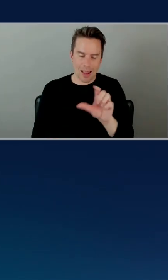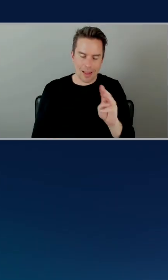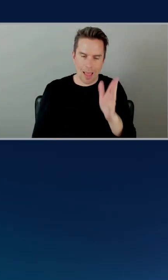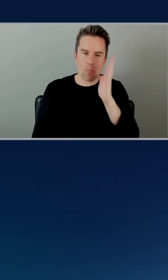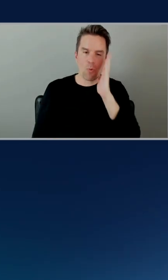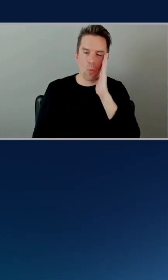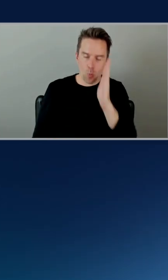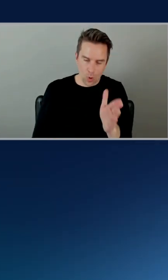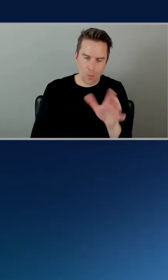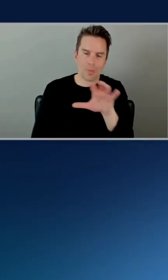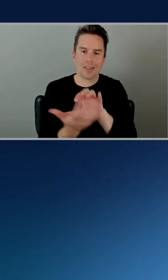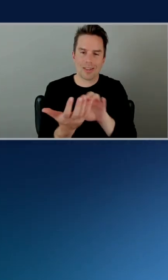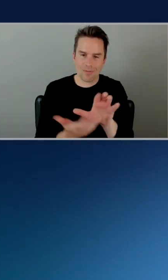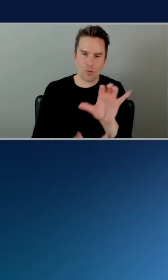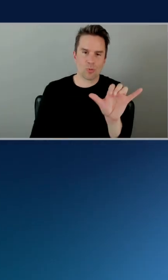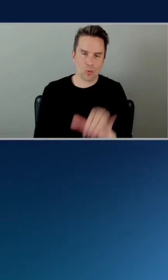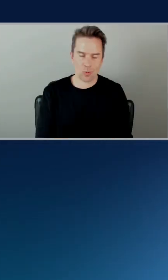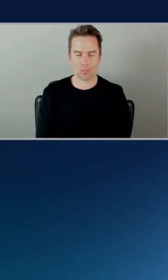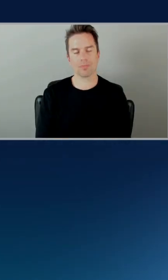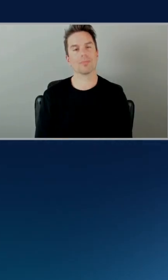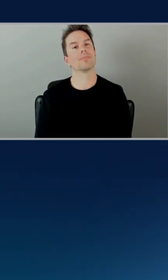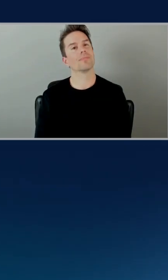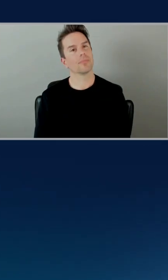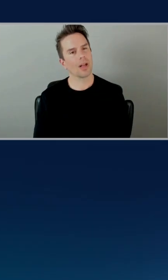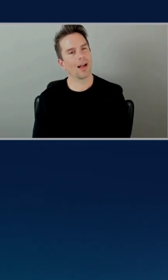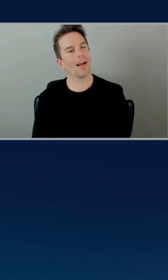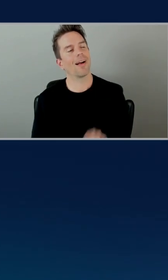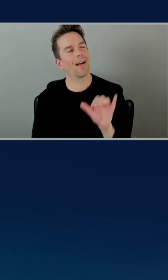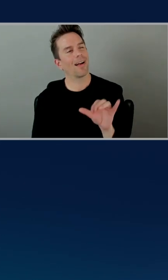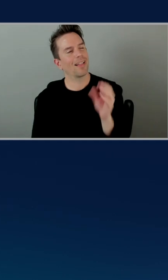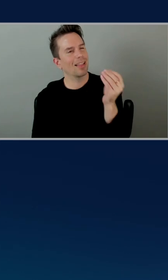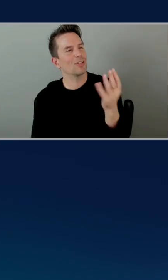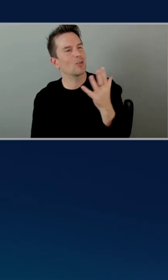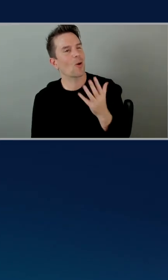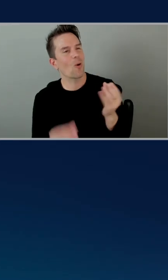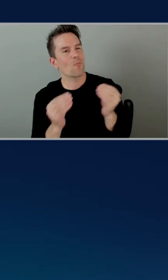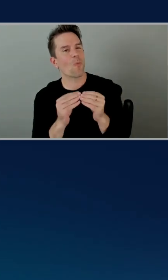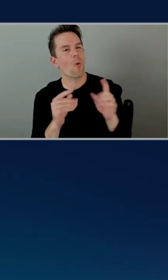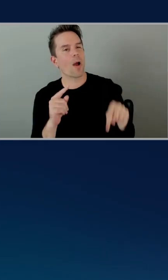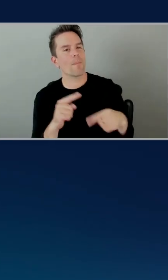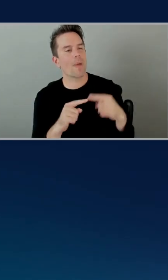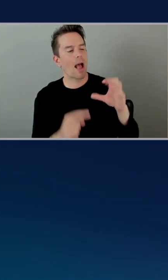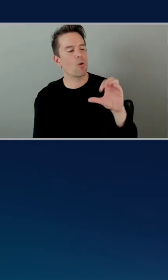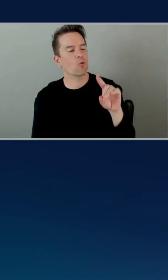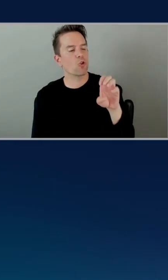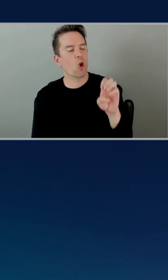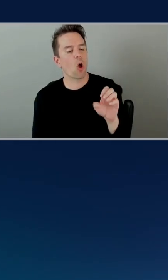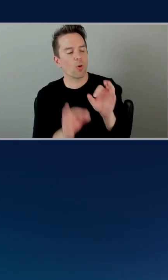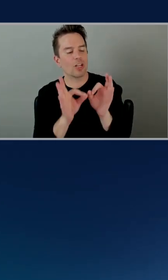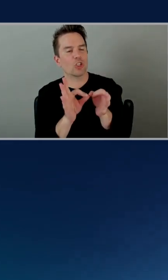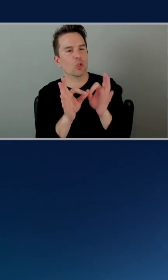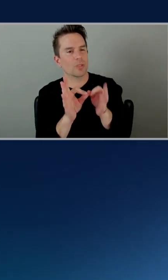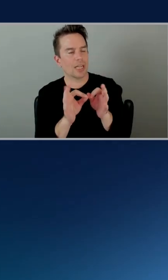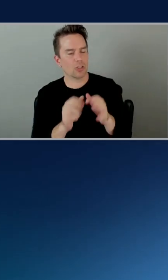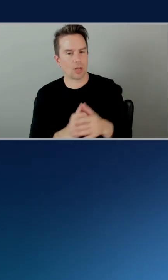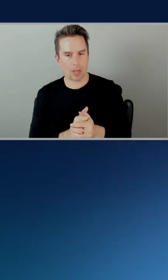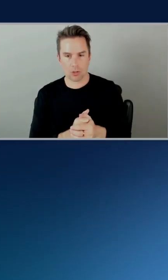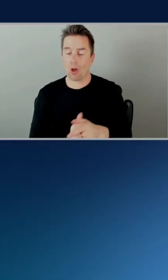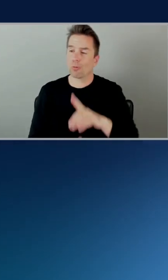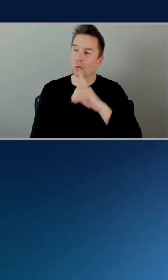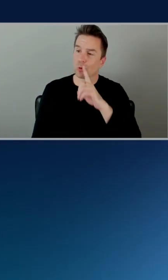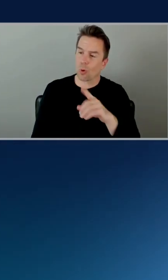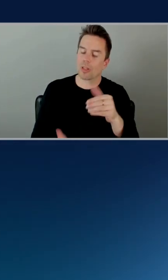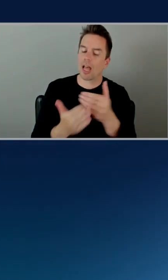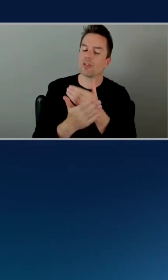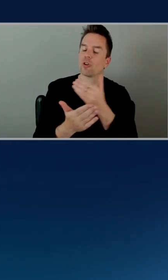little bit about code interpretation. Okay, yeah, excellent. Code interpretation is a new feature for agents.